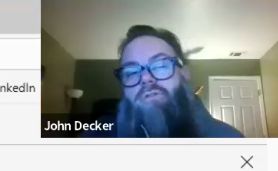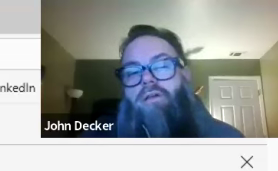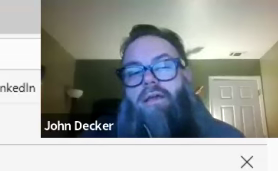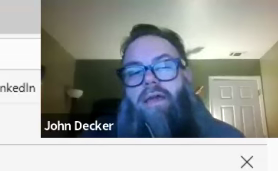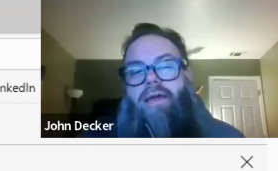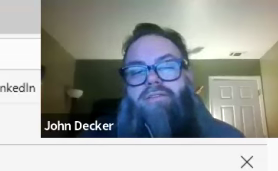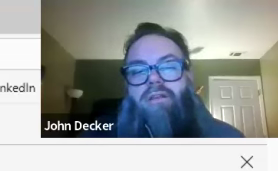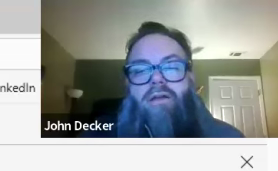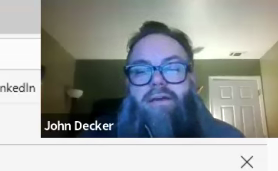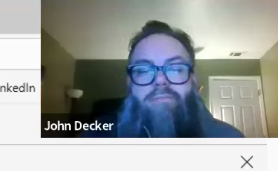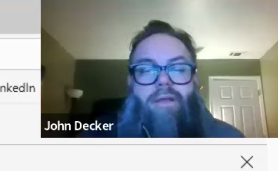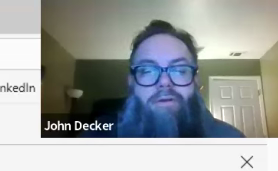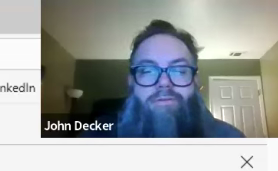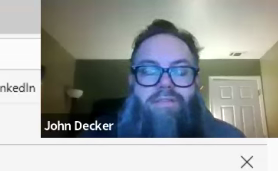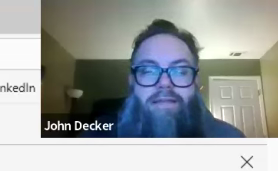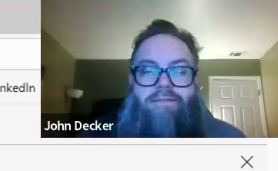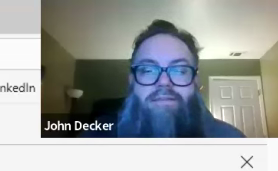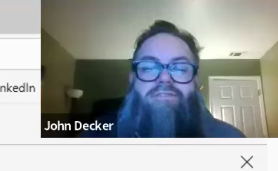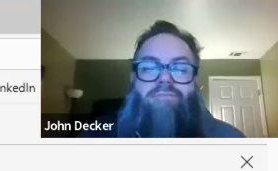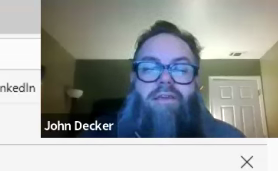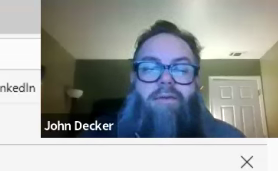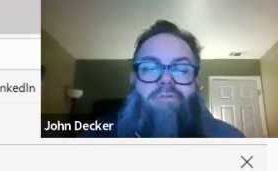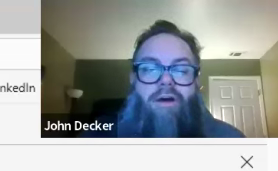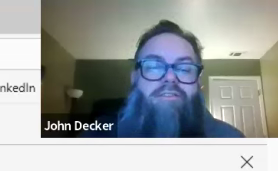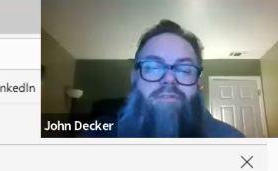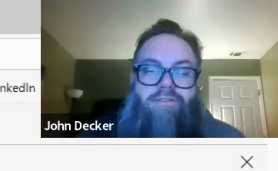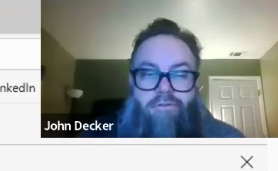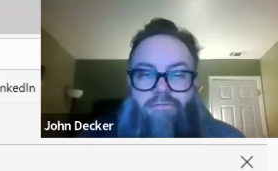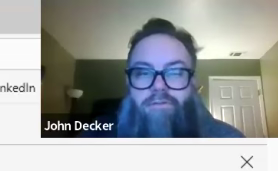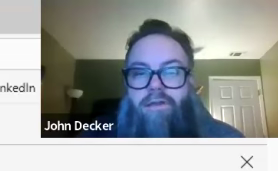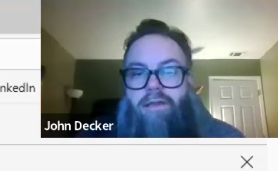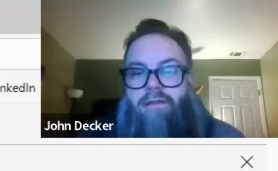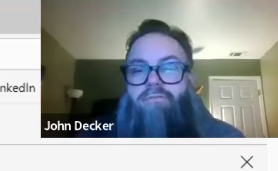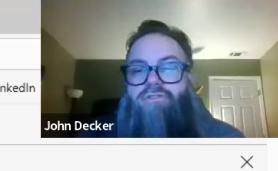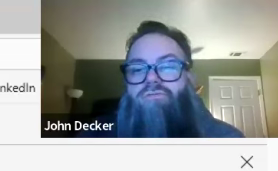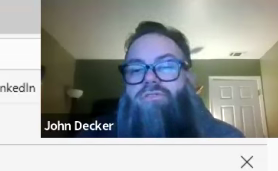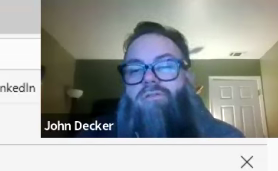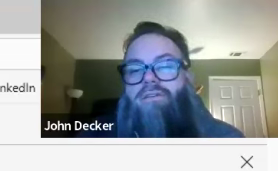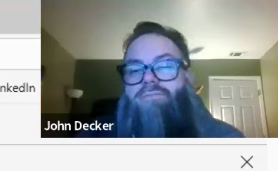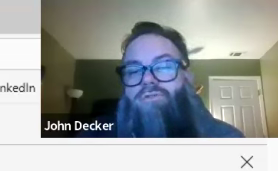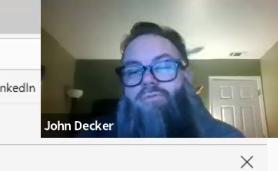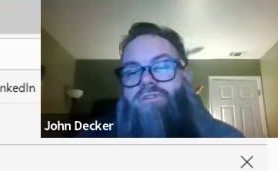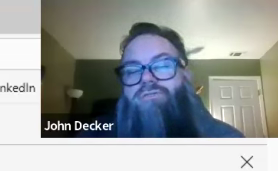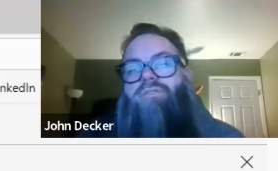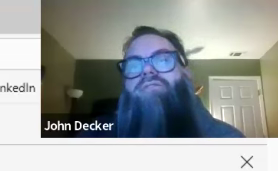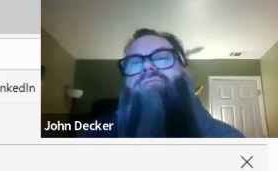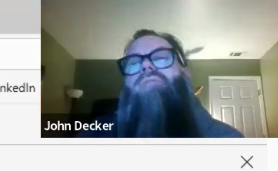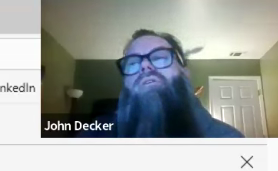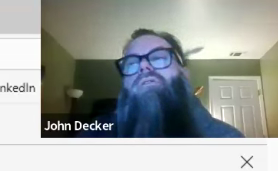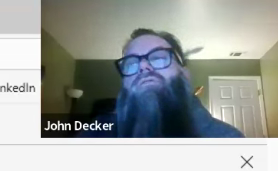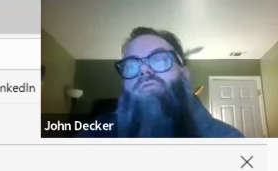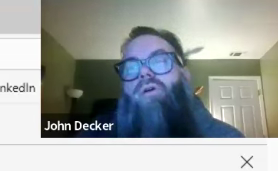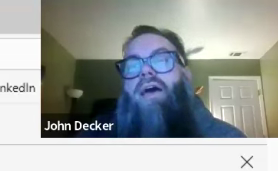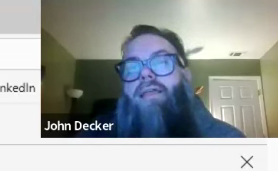as possible and to knock down the barriers that exist to being able to possibly serve individuals across multiple regional